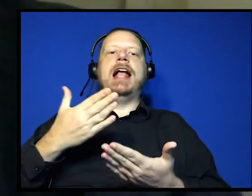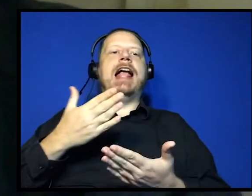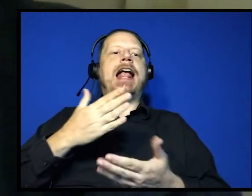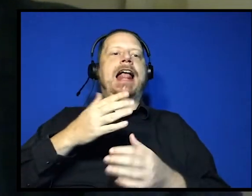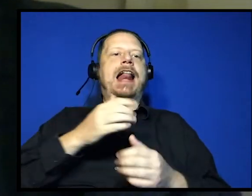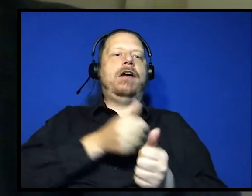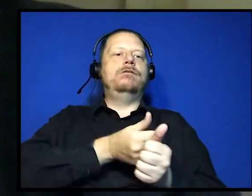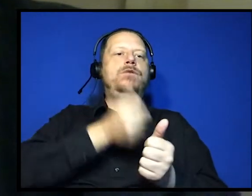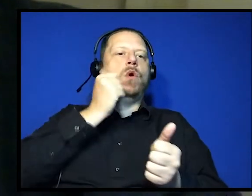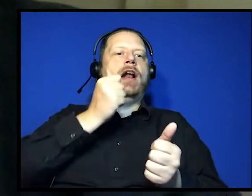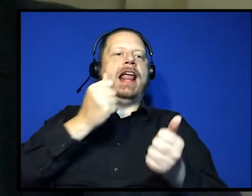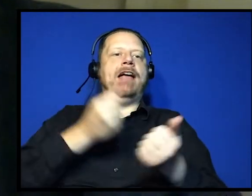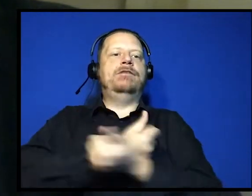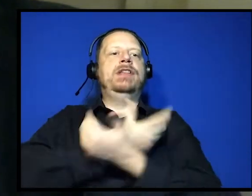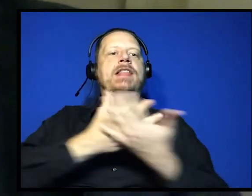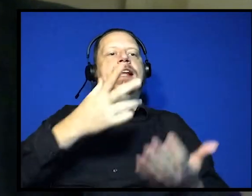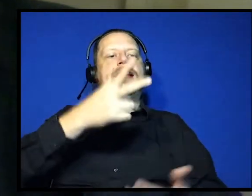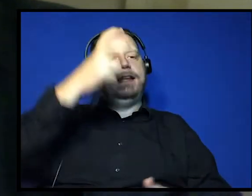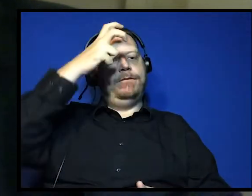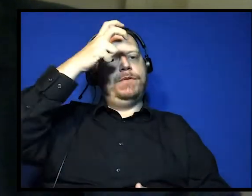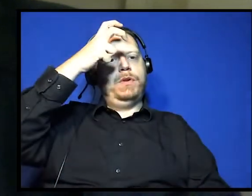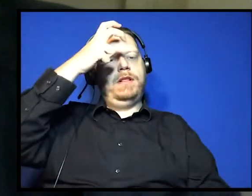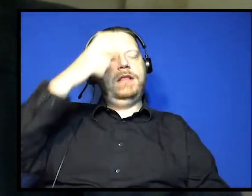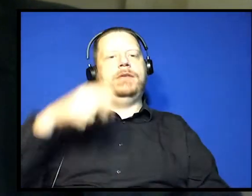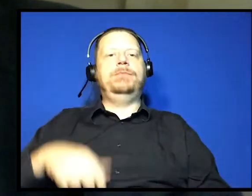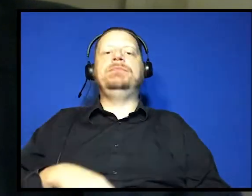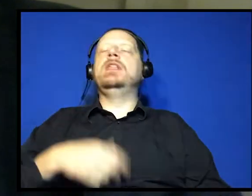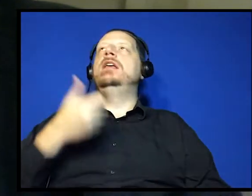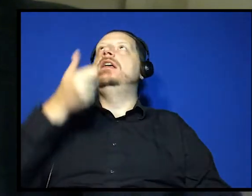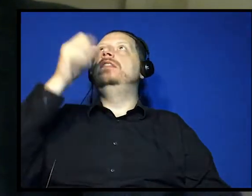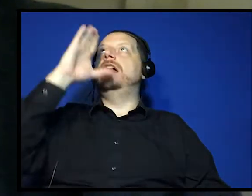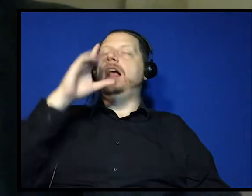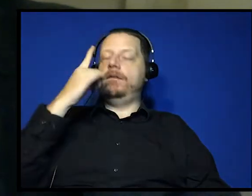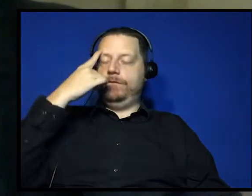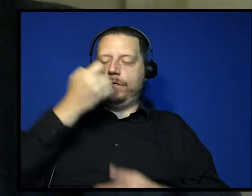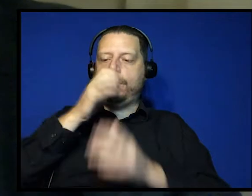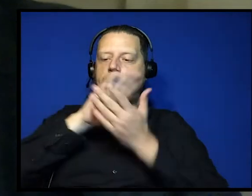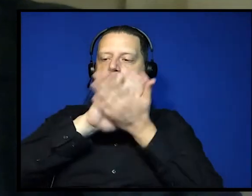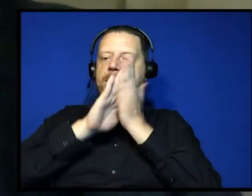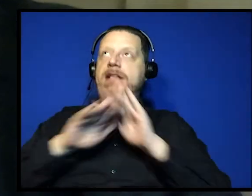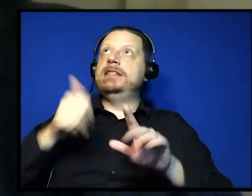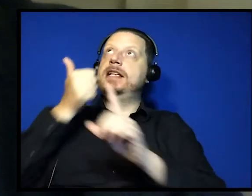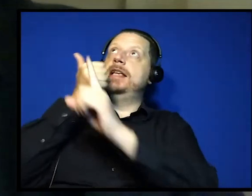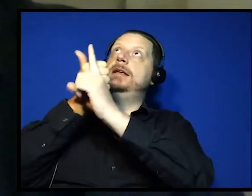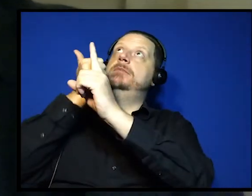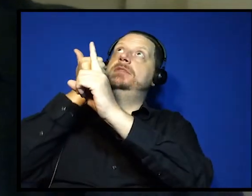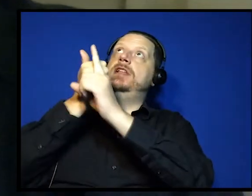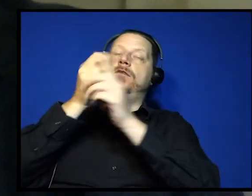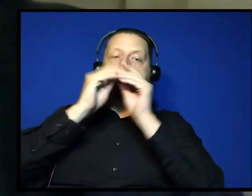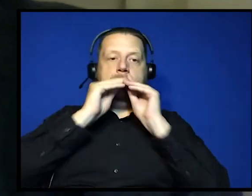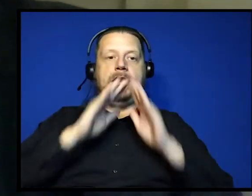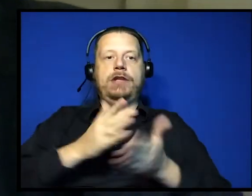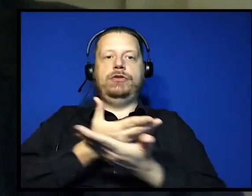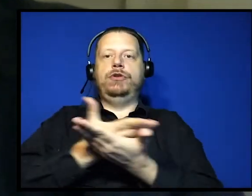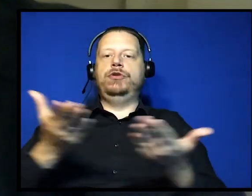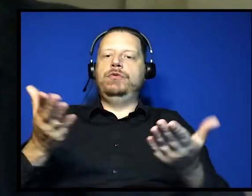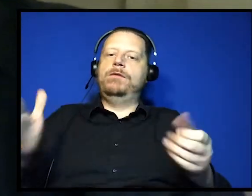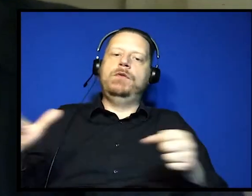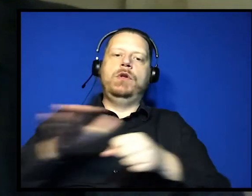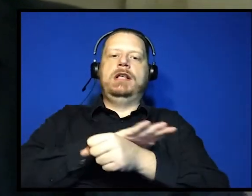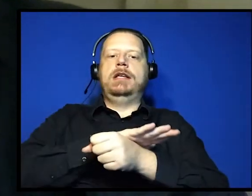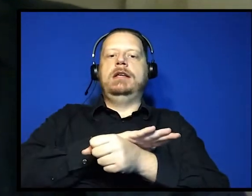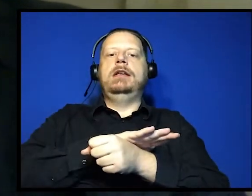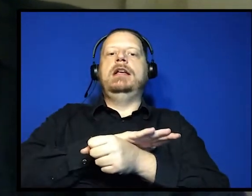from every form of evil. May the God of peace himself sanctify you